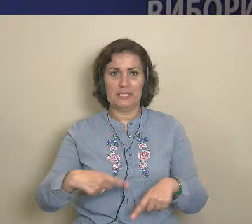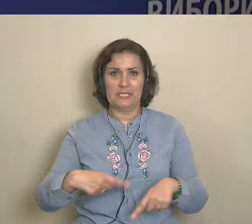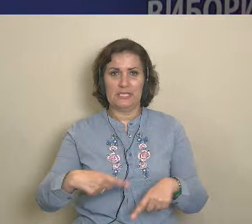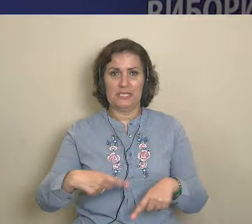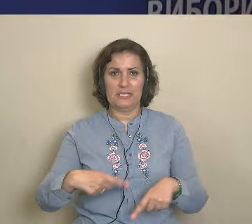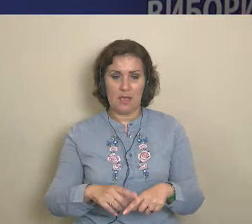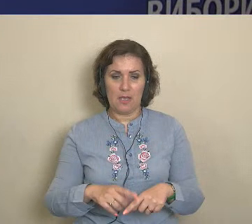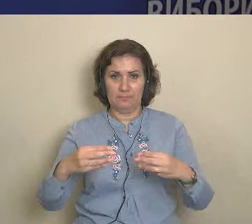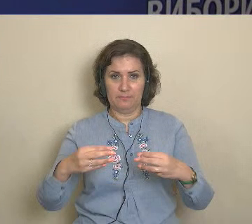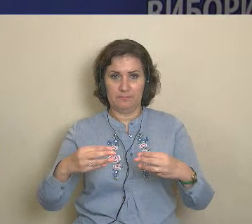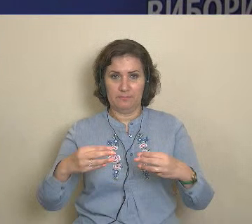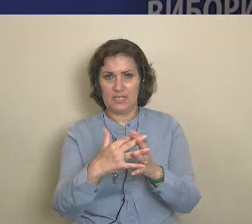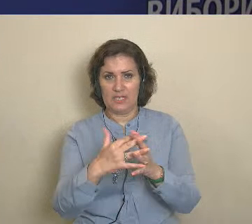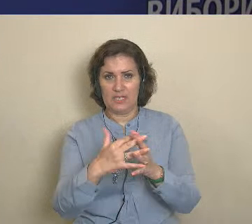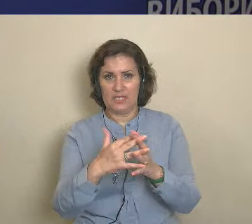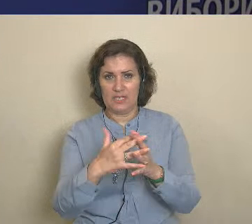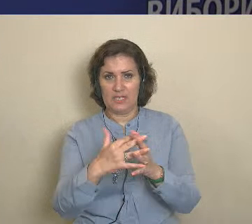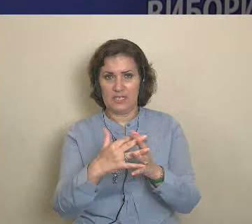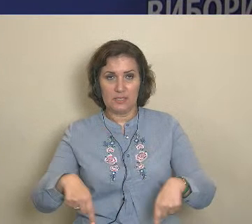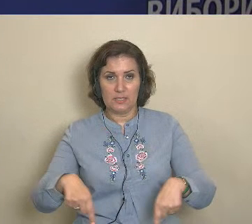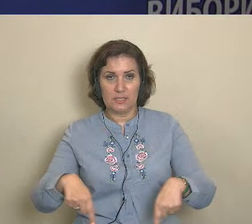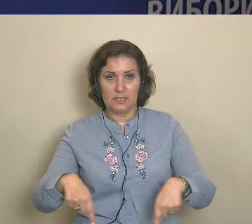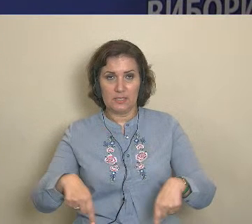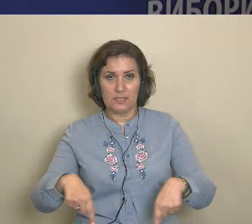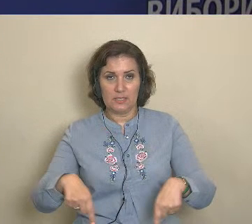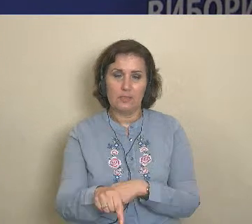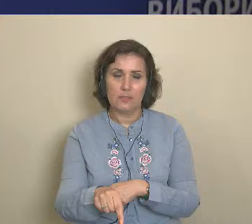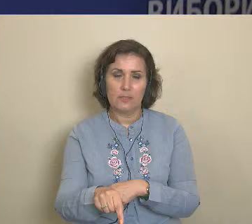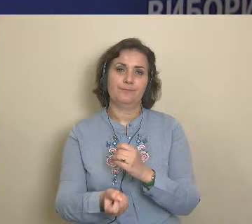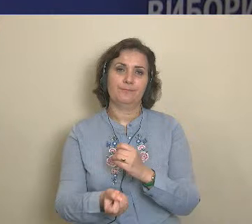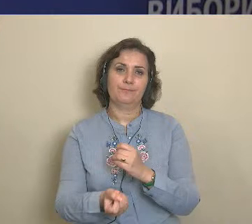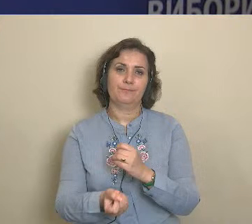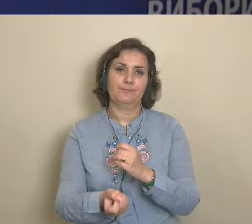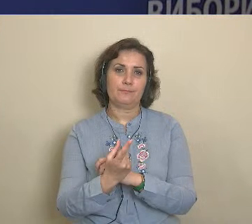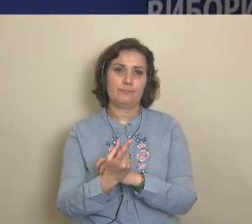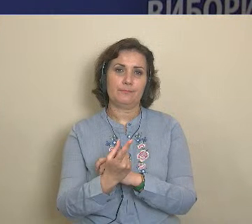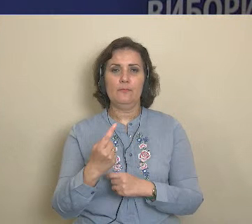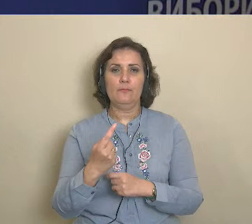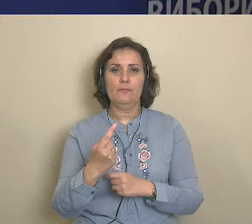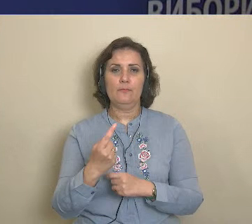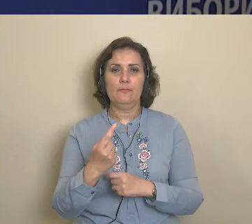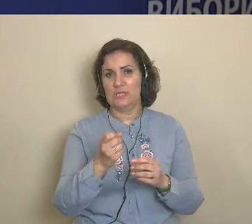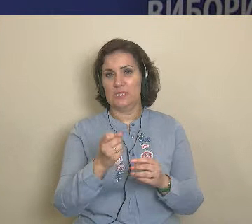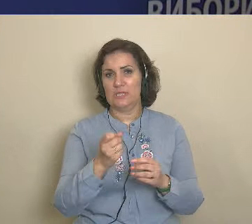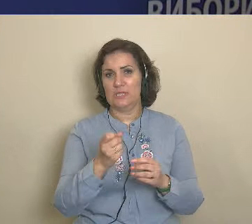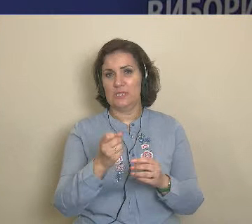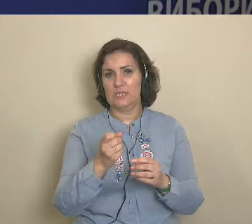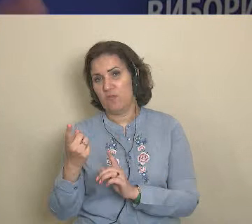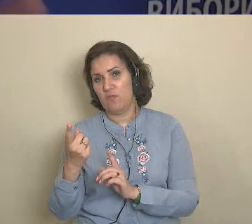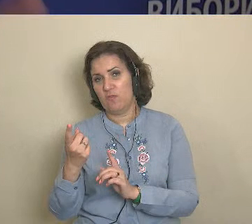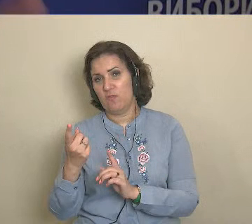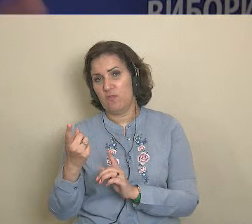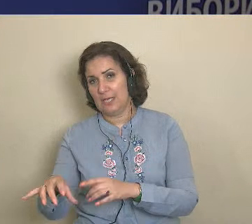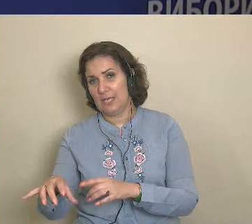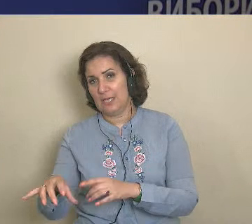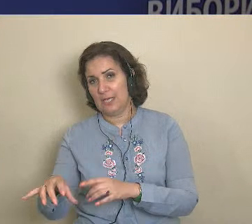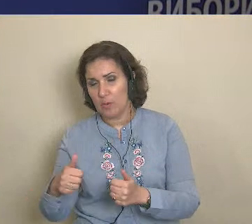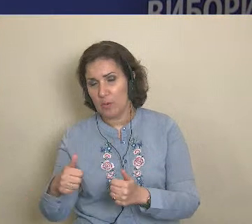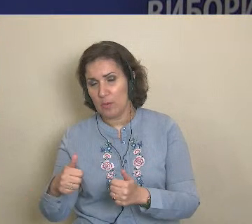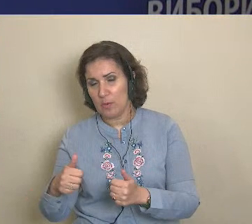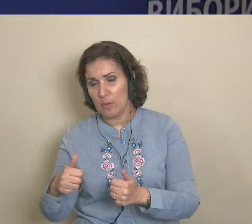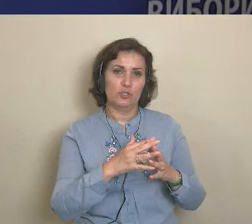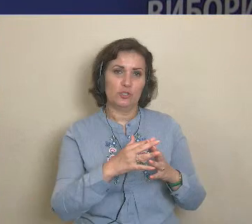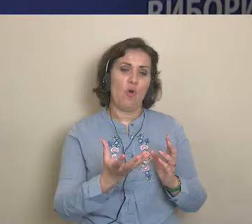polling station that covered 2 villages. It turned out to look like that. One village